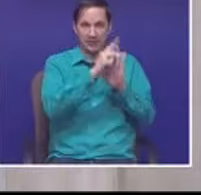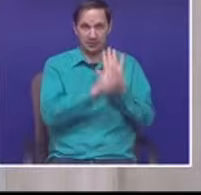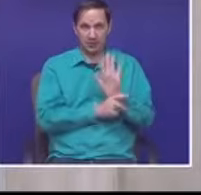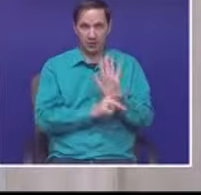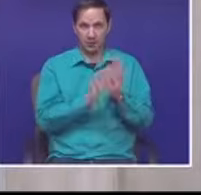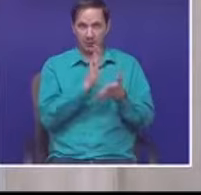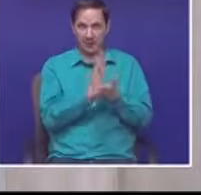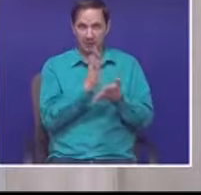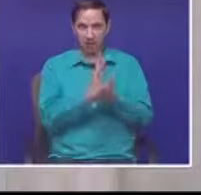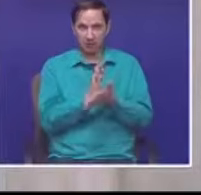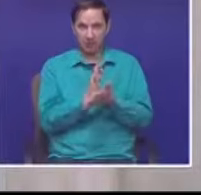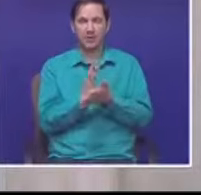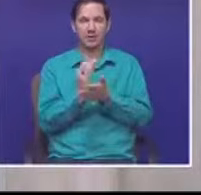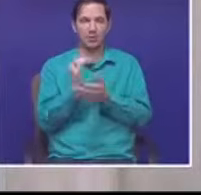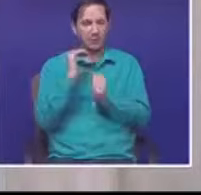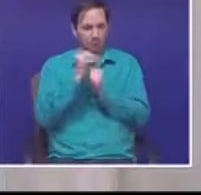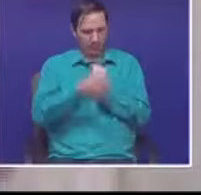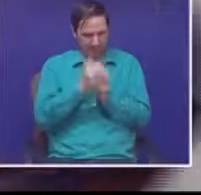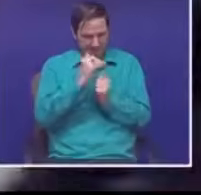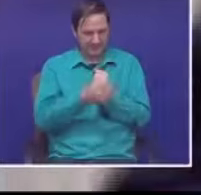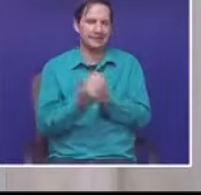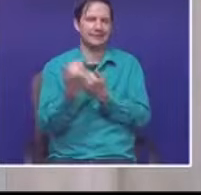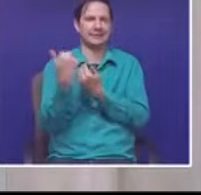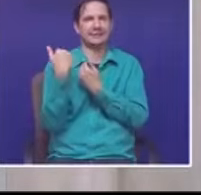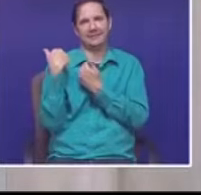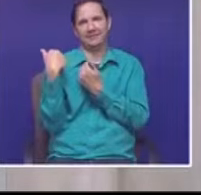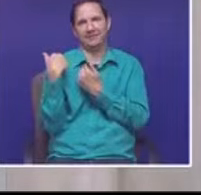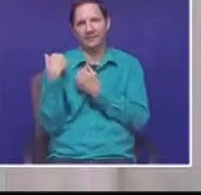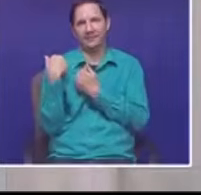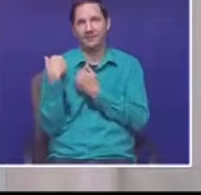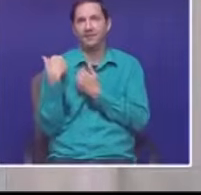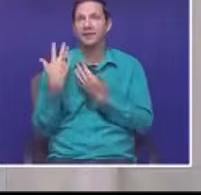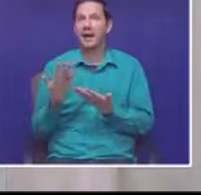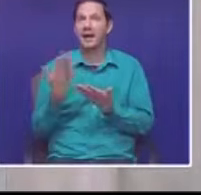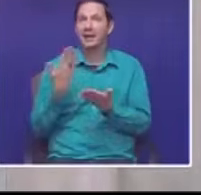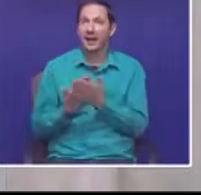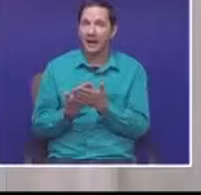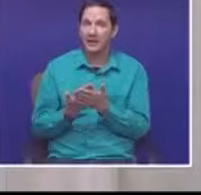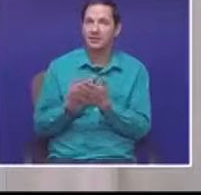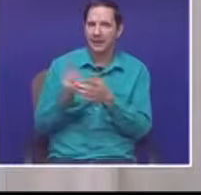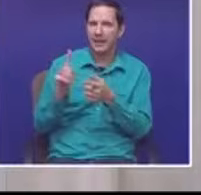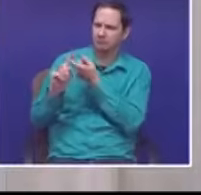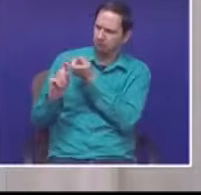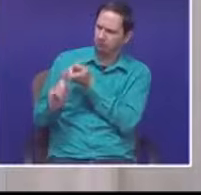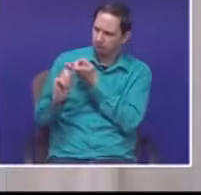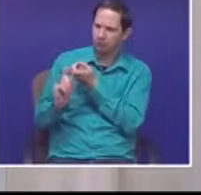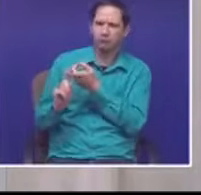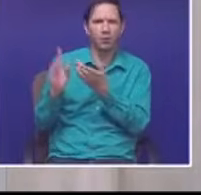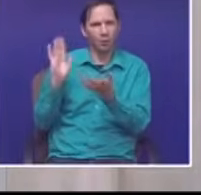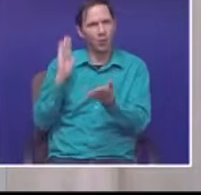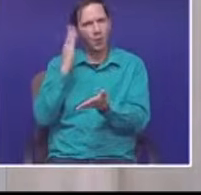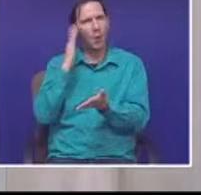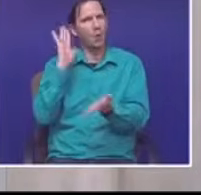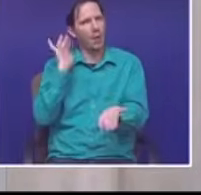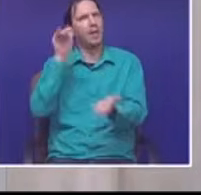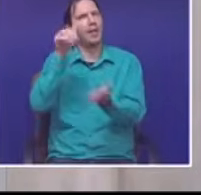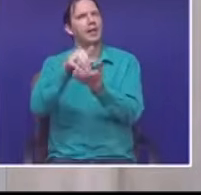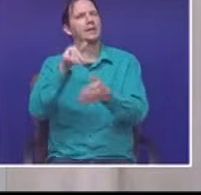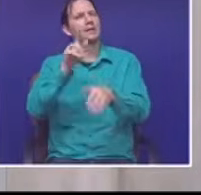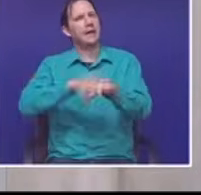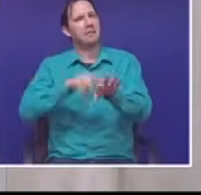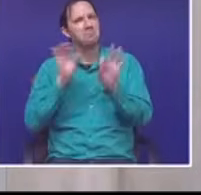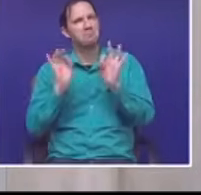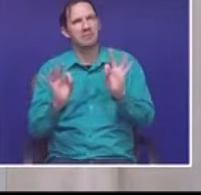keep our learners safe and that scholar transport is dependable and that they're able to get to school on time for